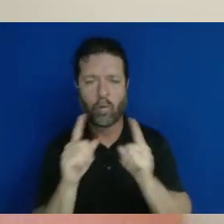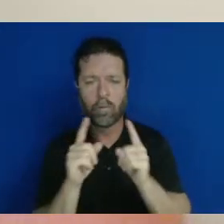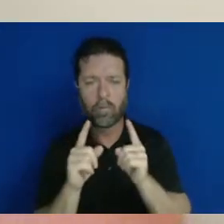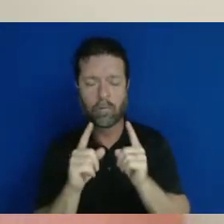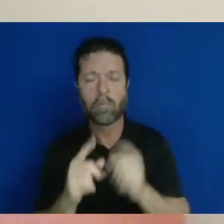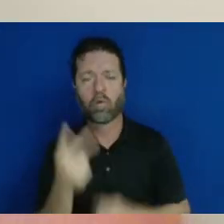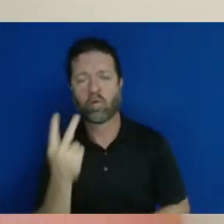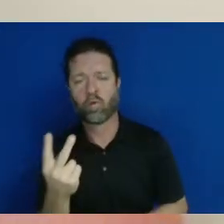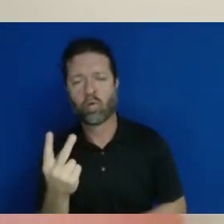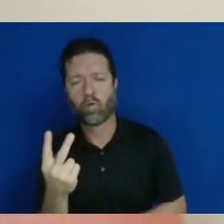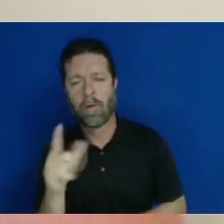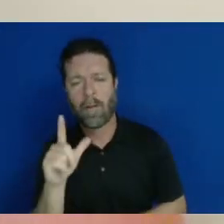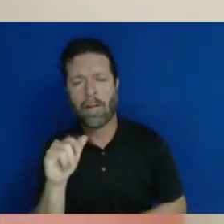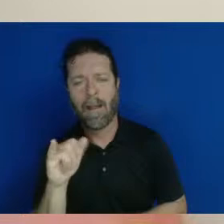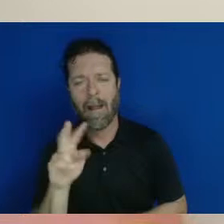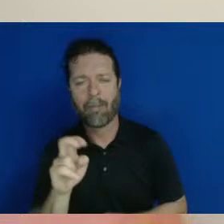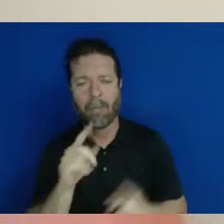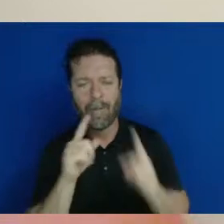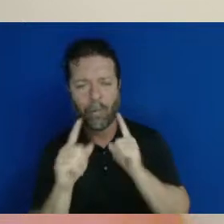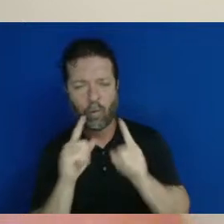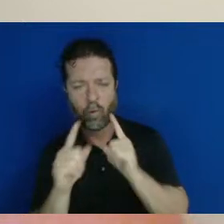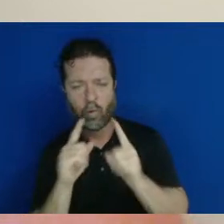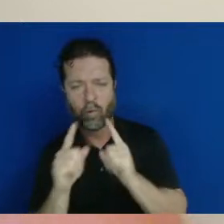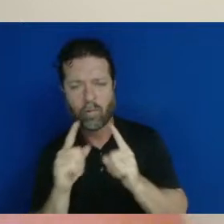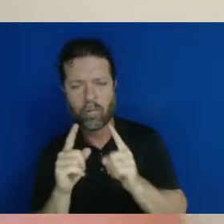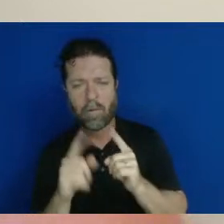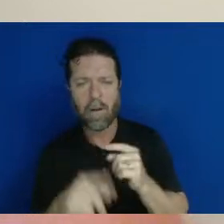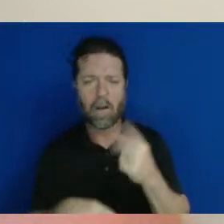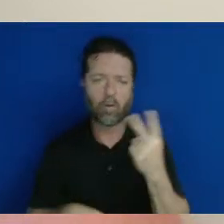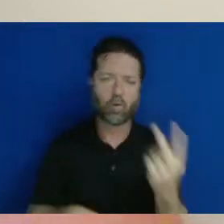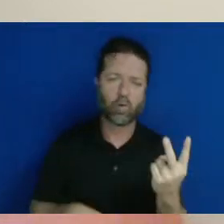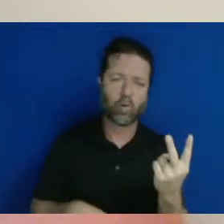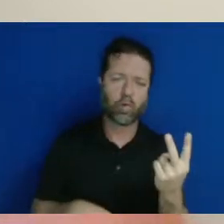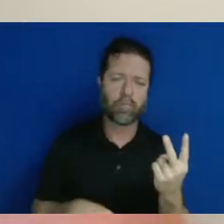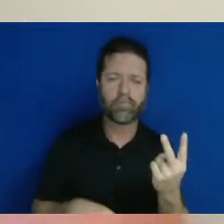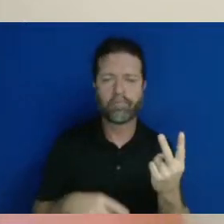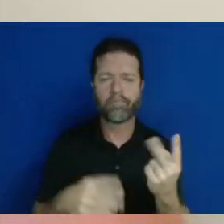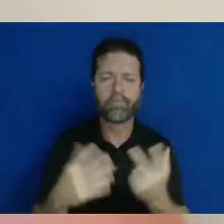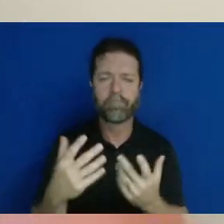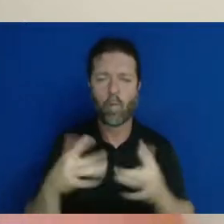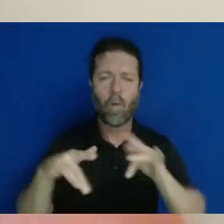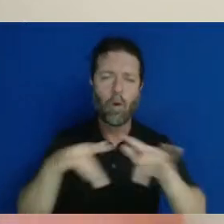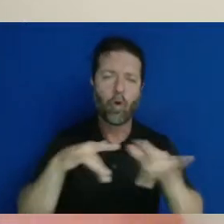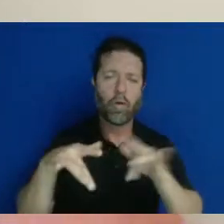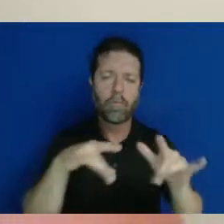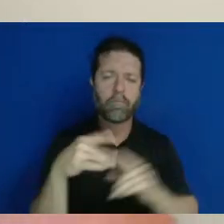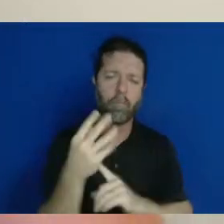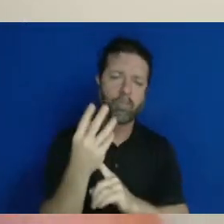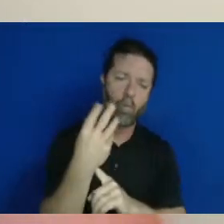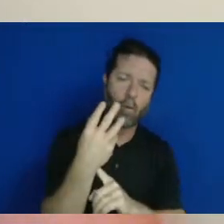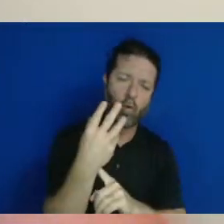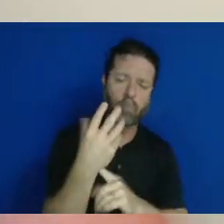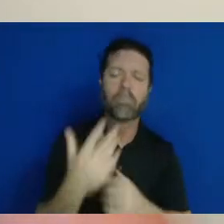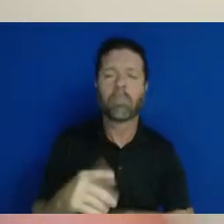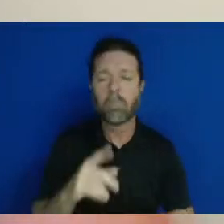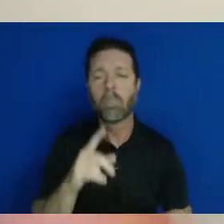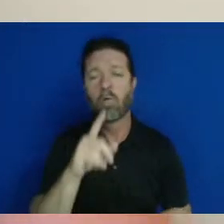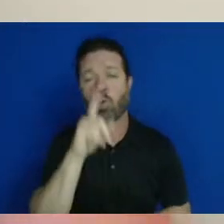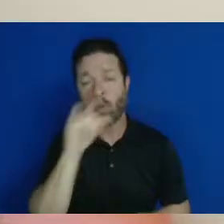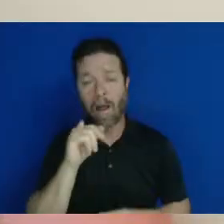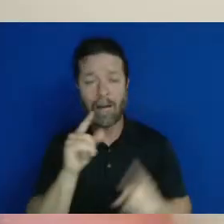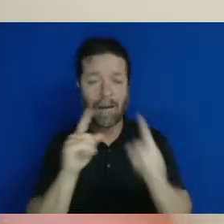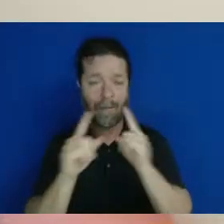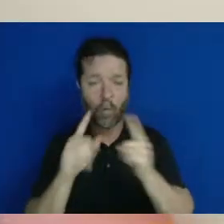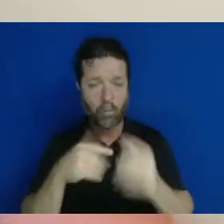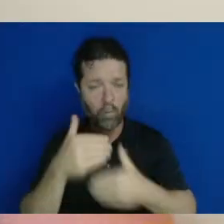two, I'll say recorded, but really what the interview process looks like is there's the initial call that I mentioned,